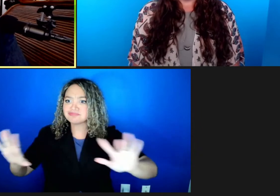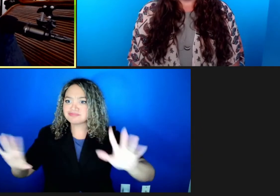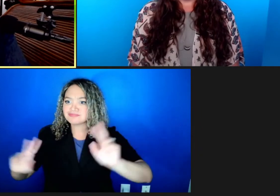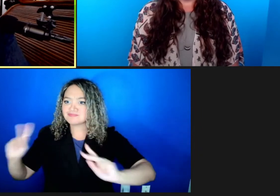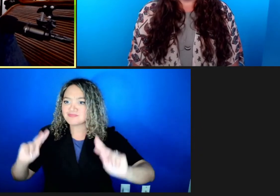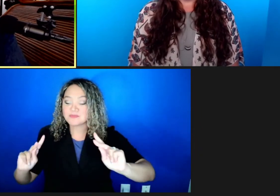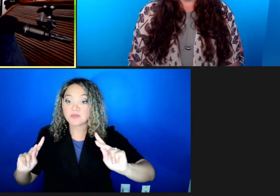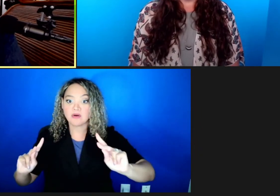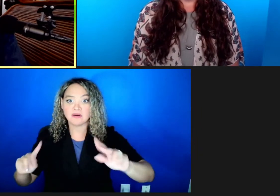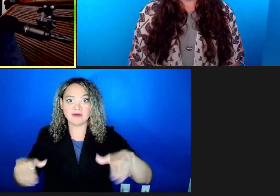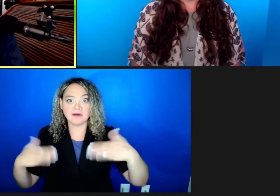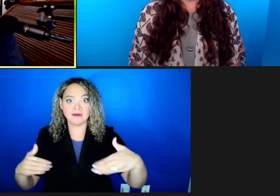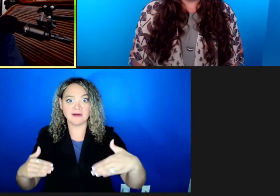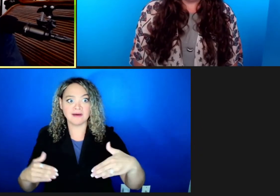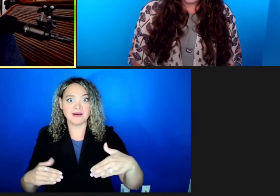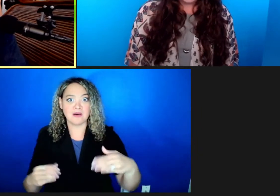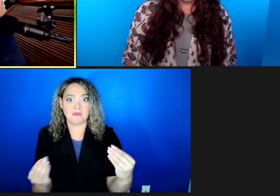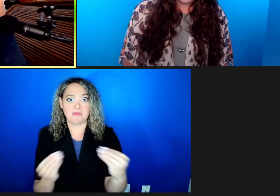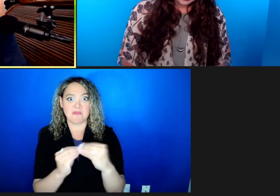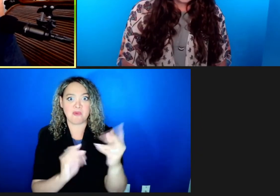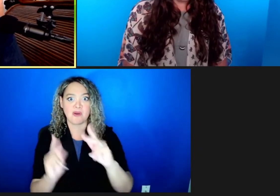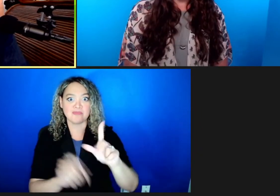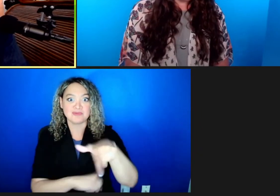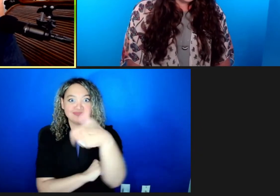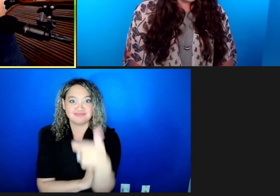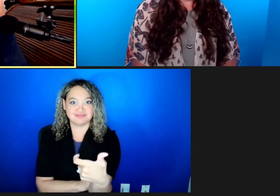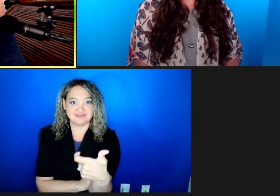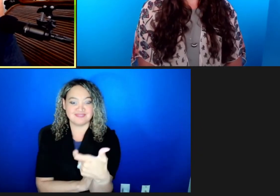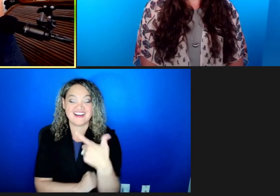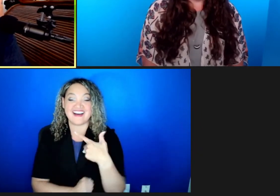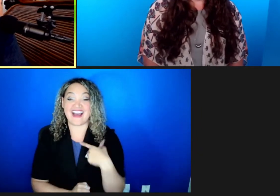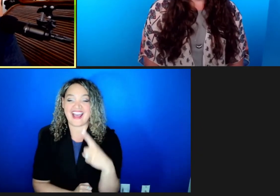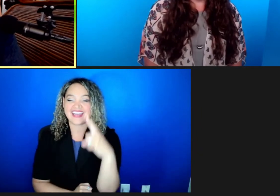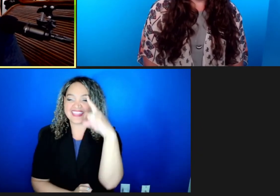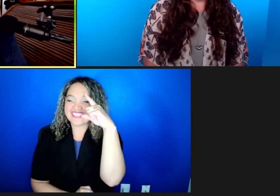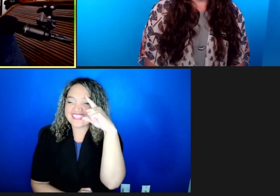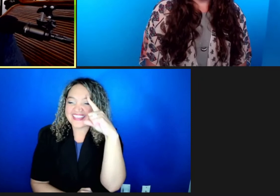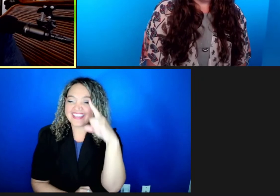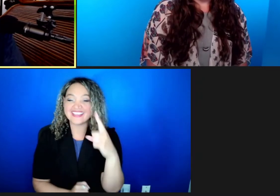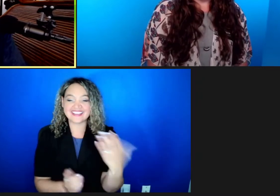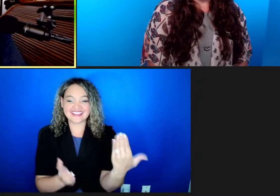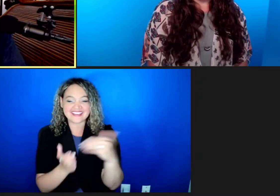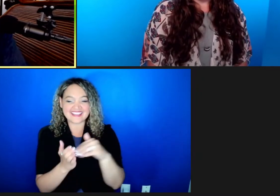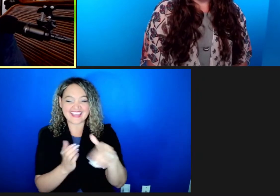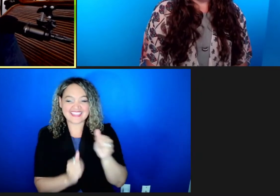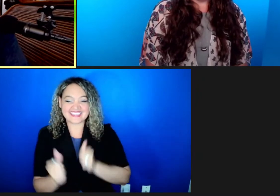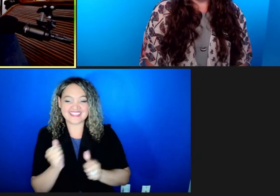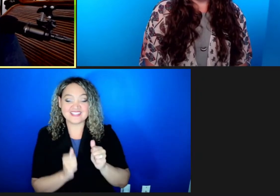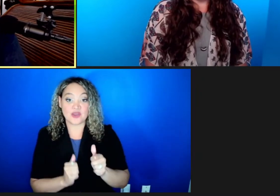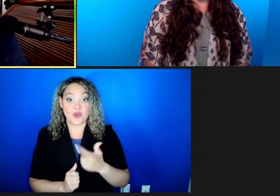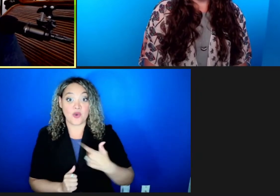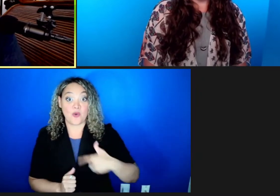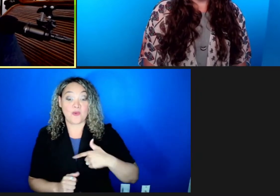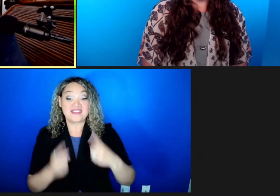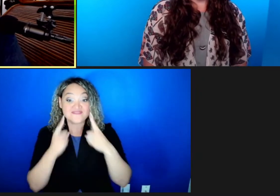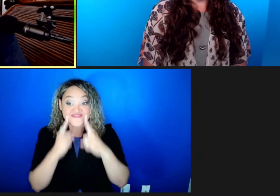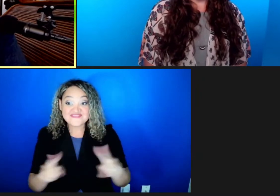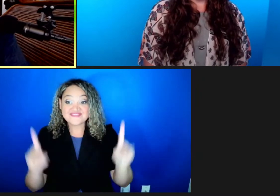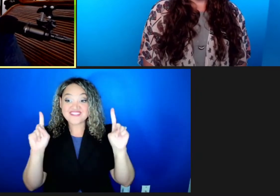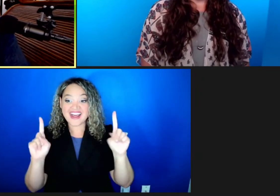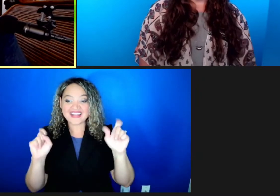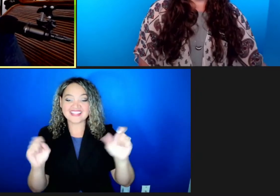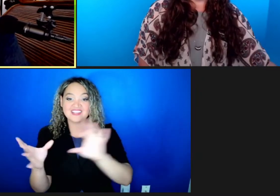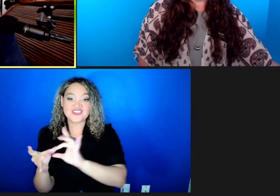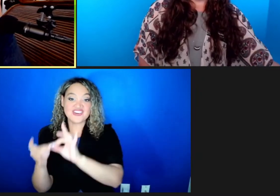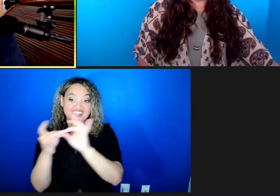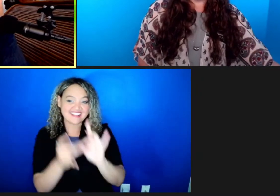our viewership jumped. And I suspect that we're going to have a jump again this show, because we finally were able to tie in